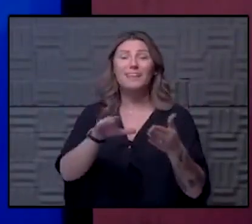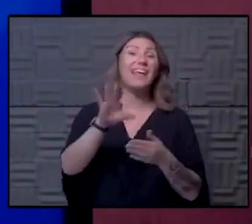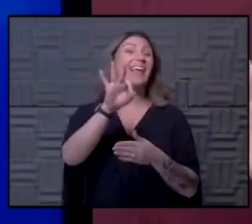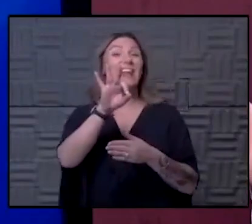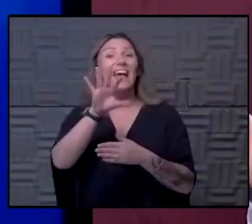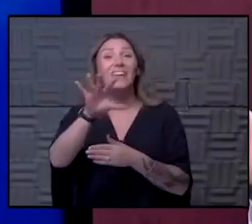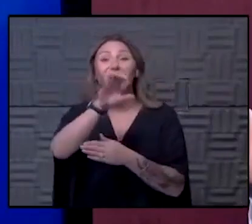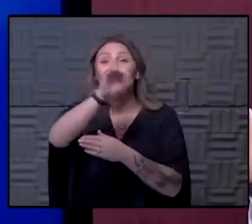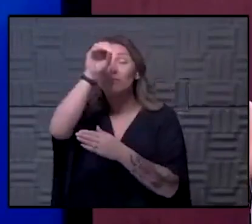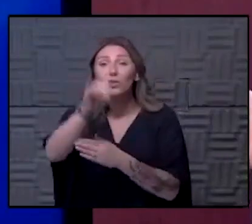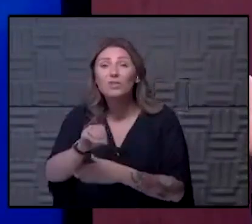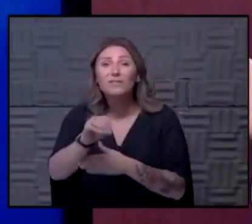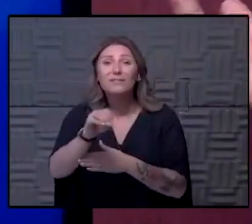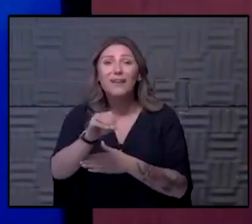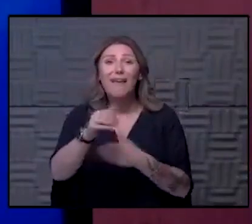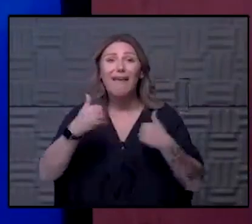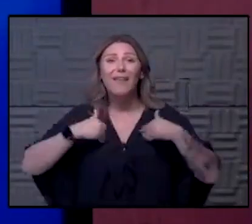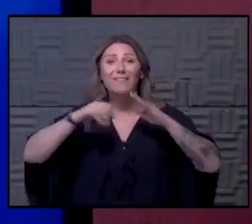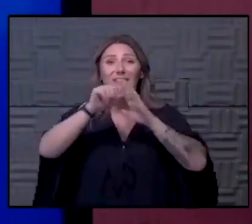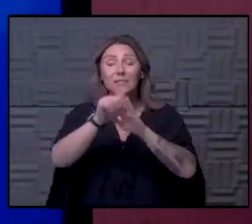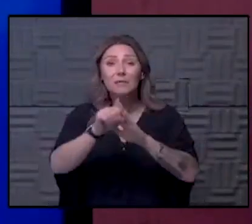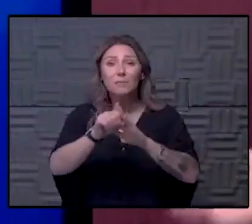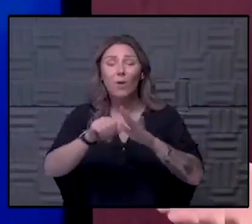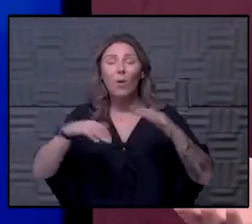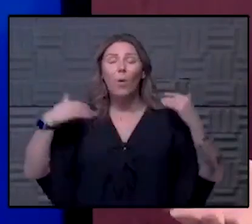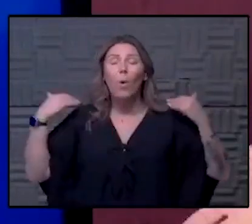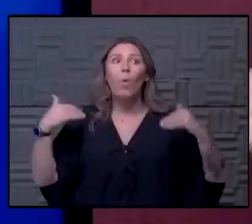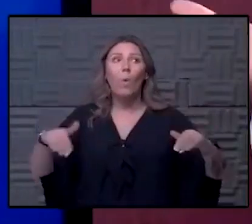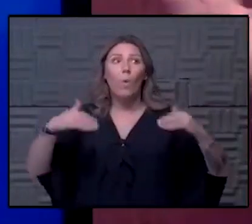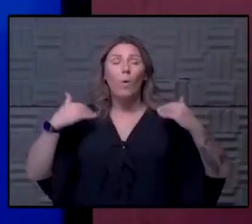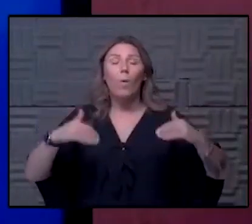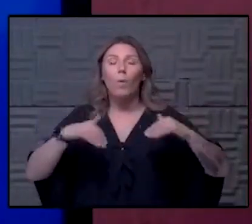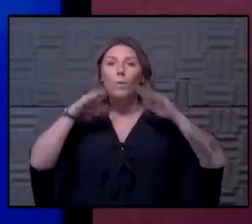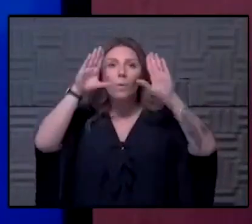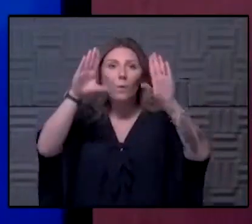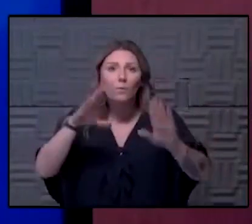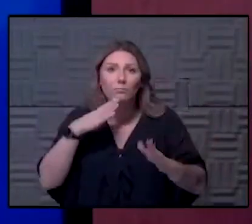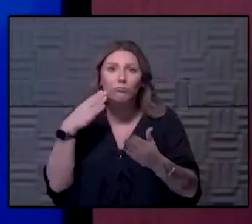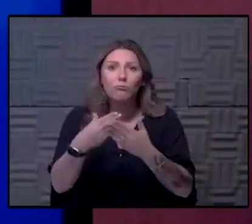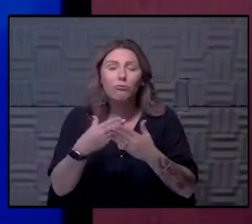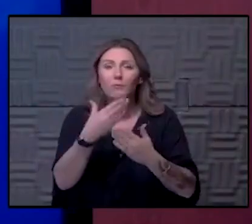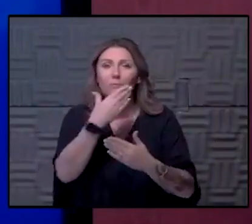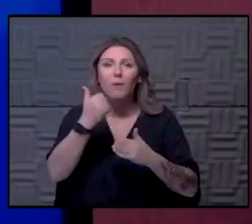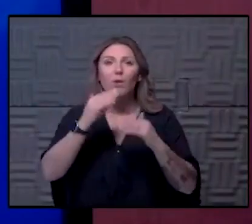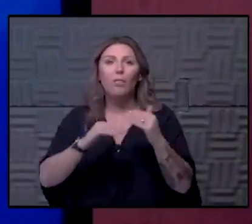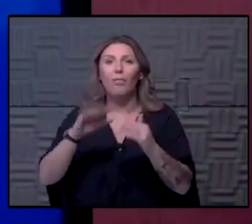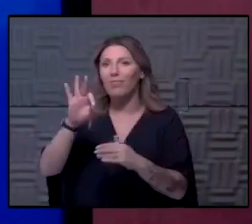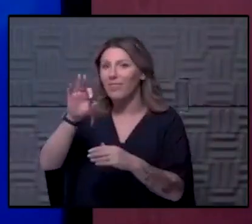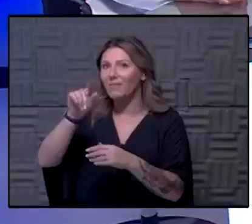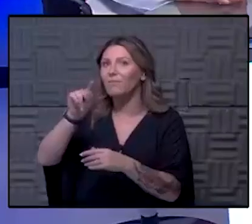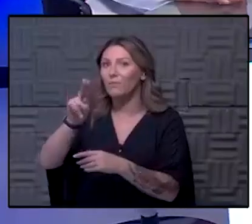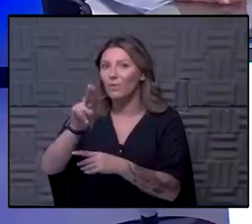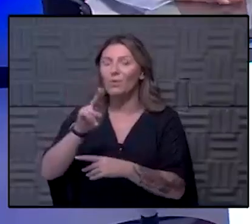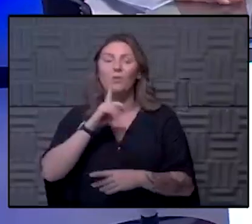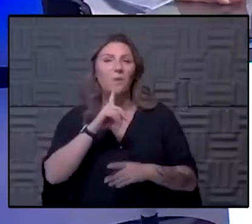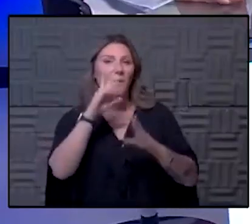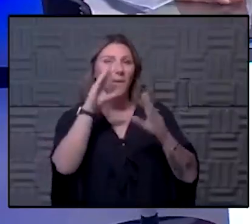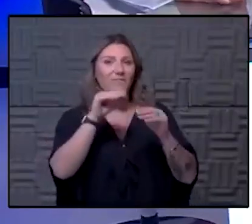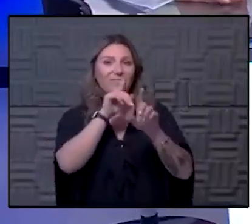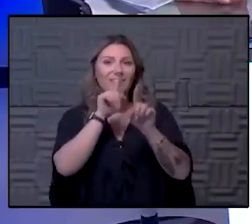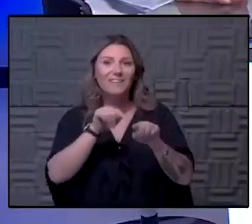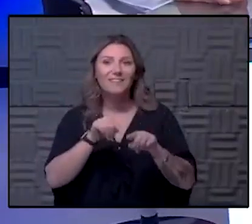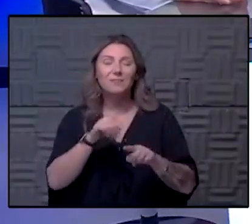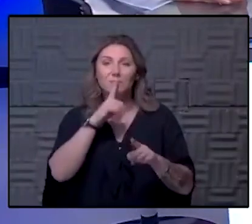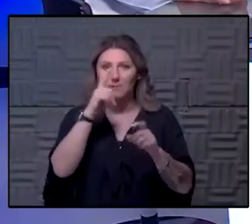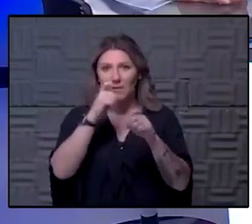in even having symptoms. I mean, they're crazy good. Much better than influenza. Yeah, absolutely. So hopefully that answered that question. But